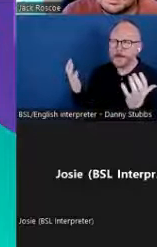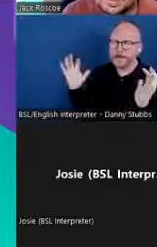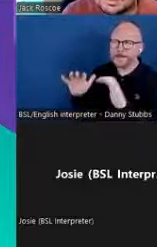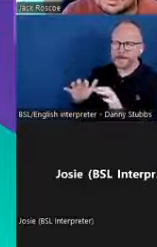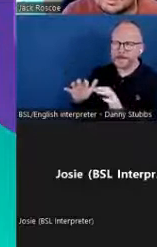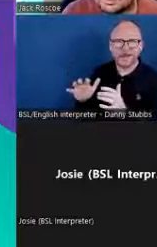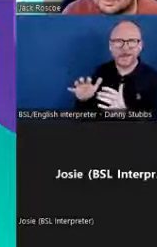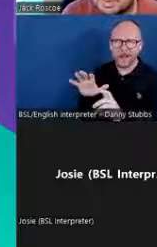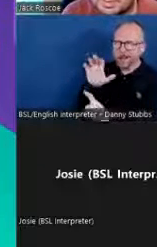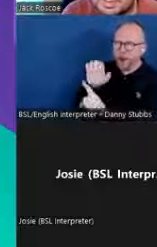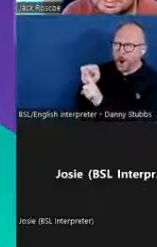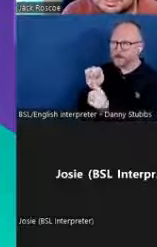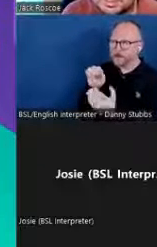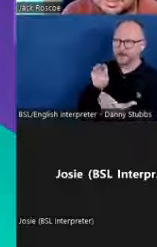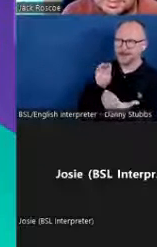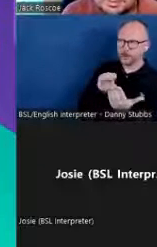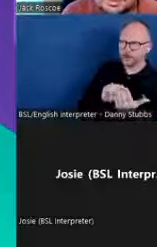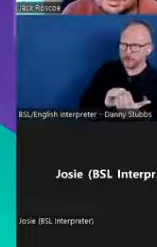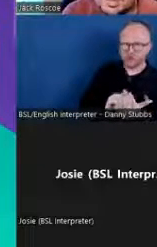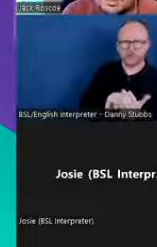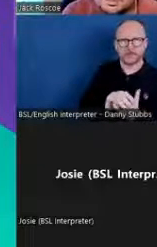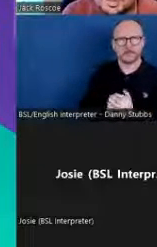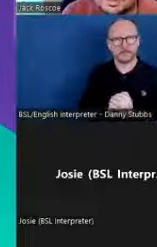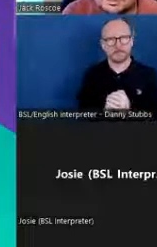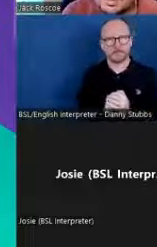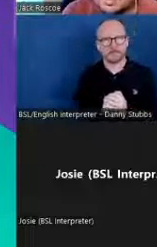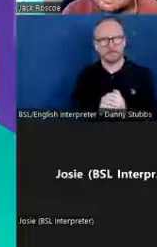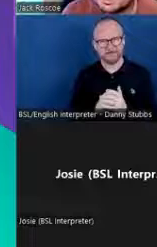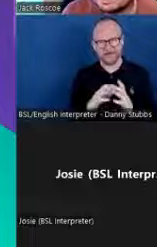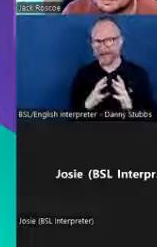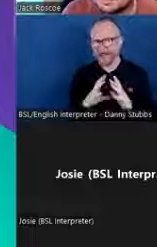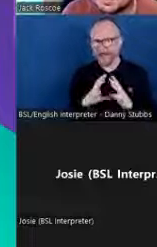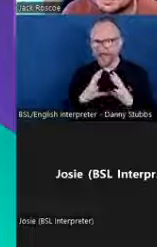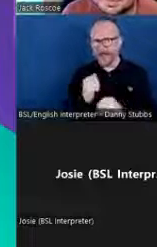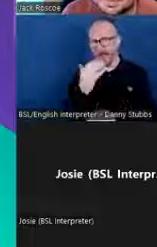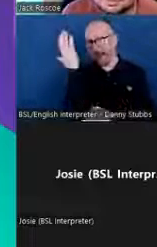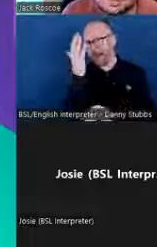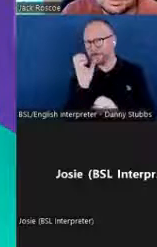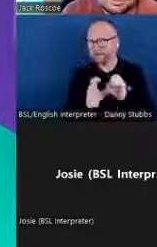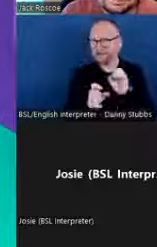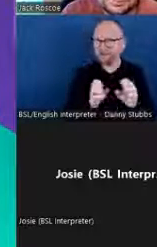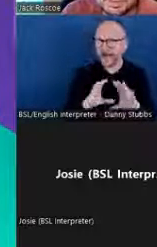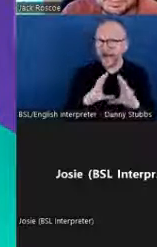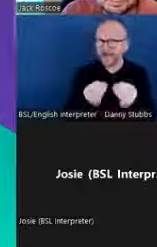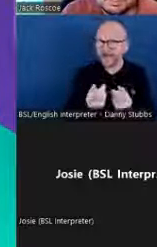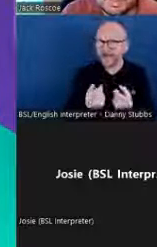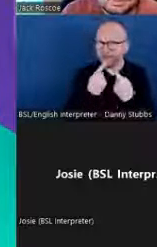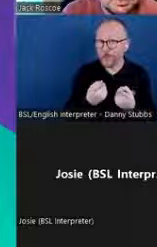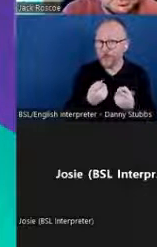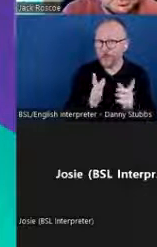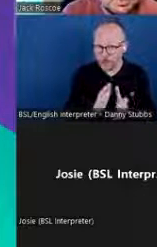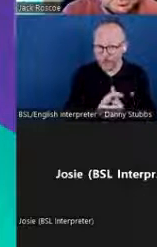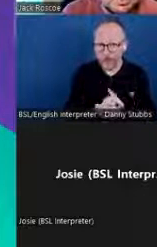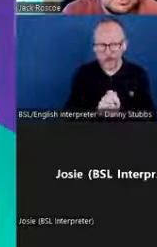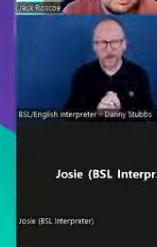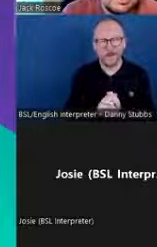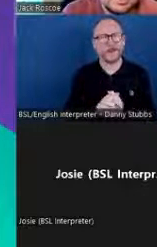So that's all of my material for today and the ways of thinking that I would apply to this kind of work. So we